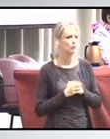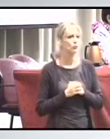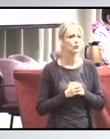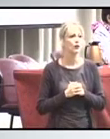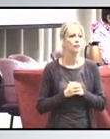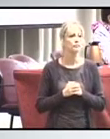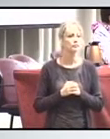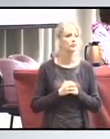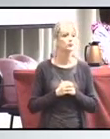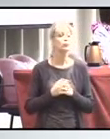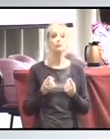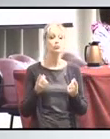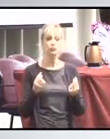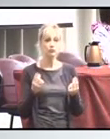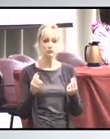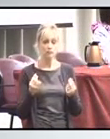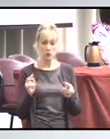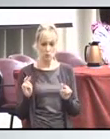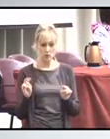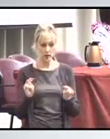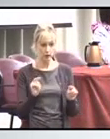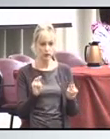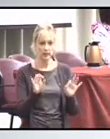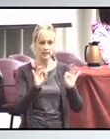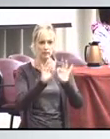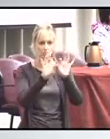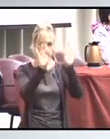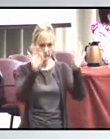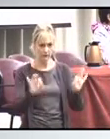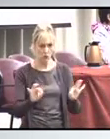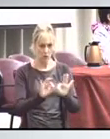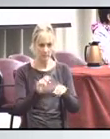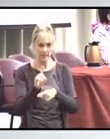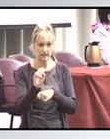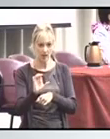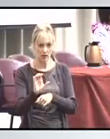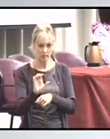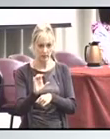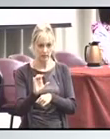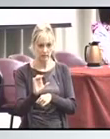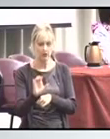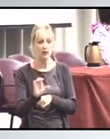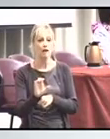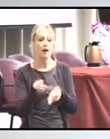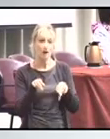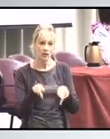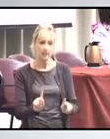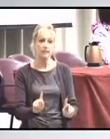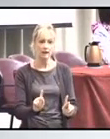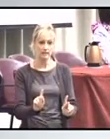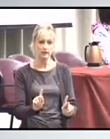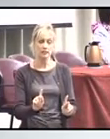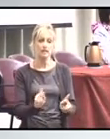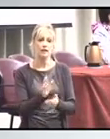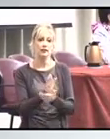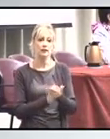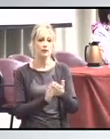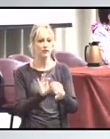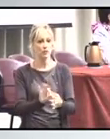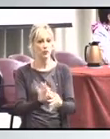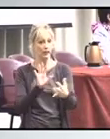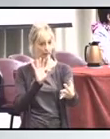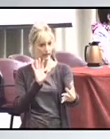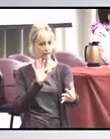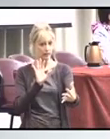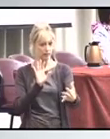What we did was we looked at the important forms, our documents, our consents, and some of our releases